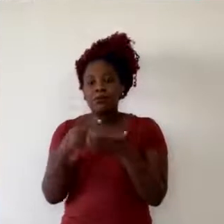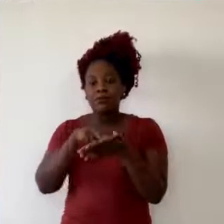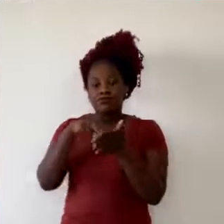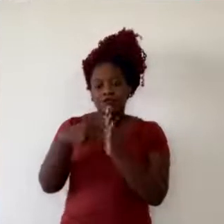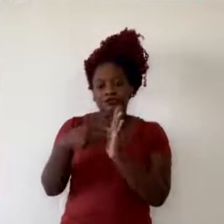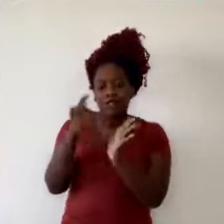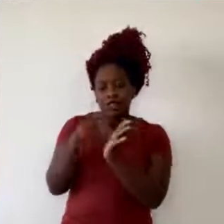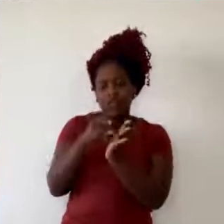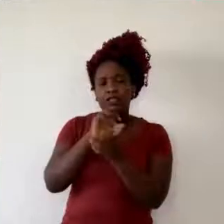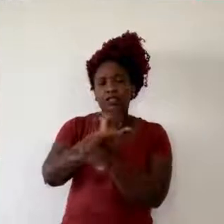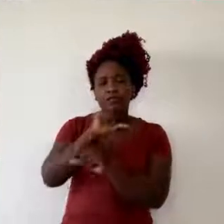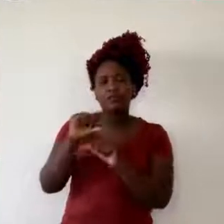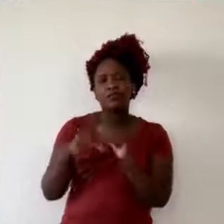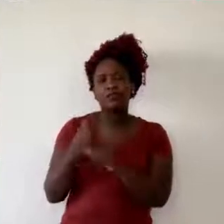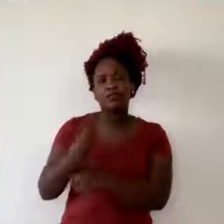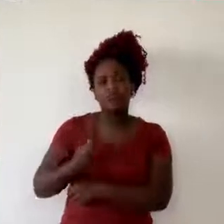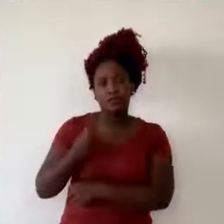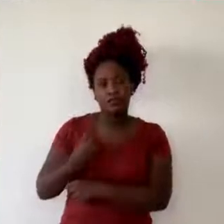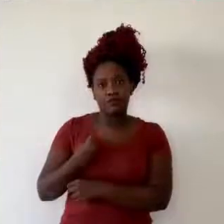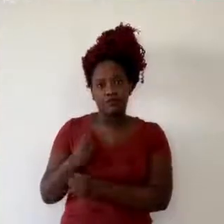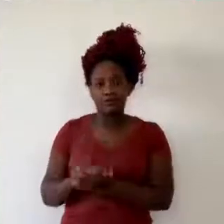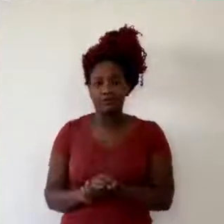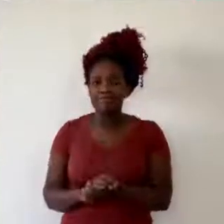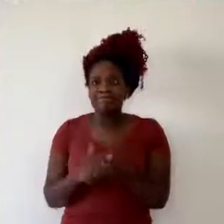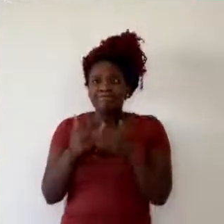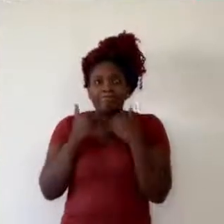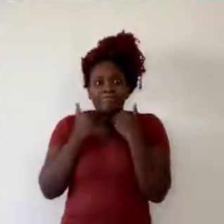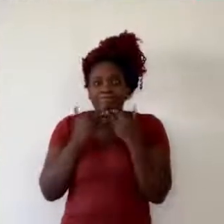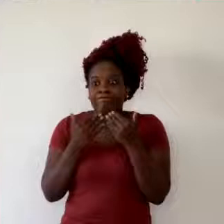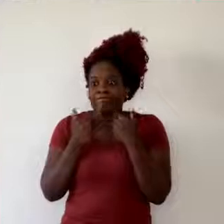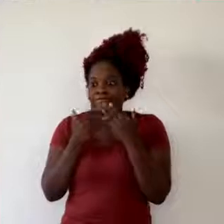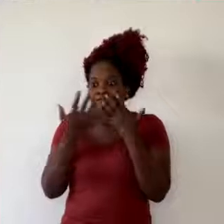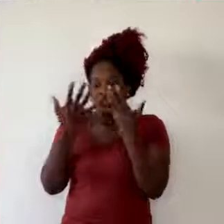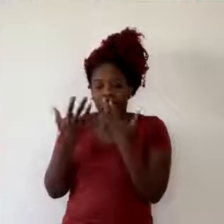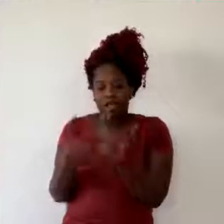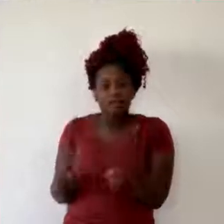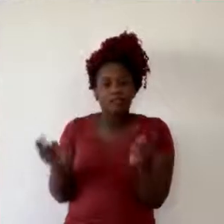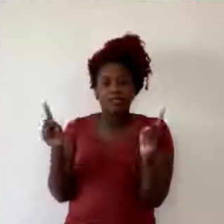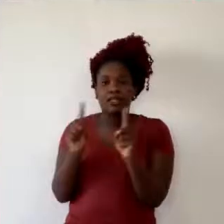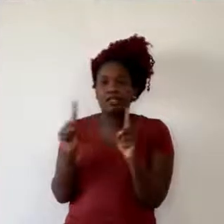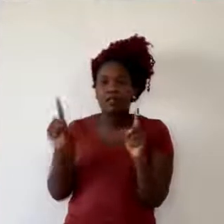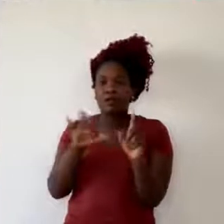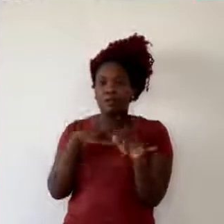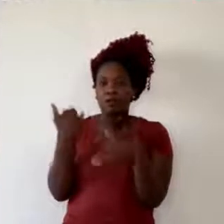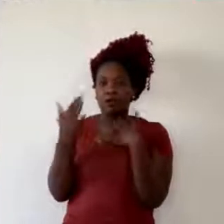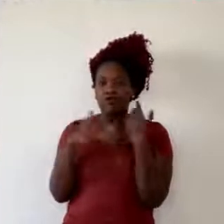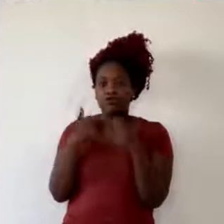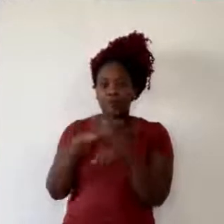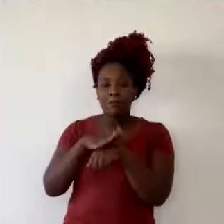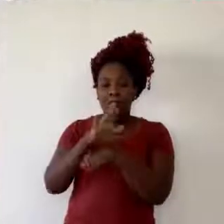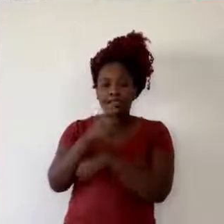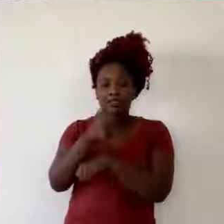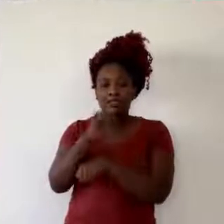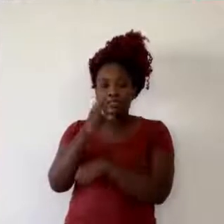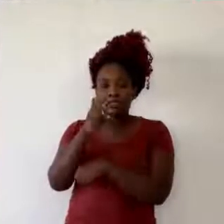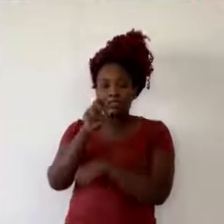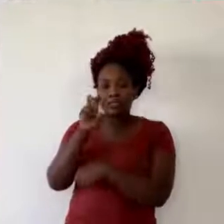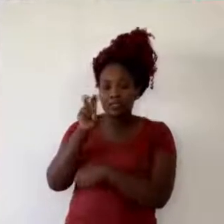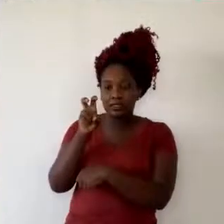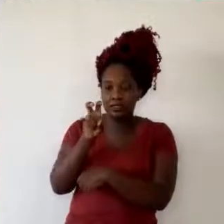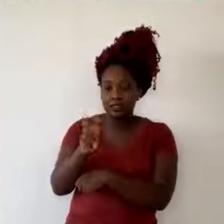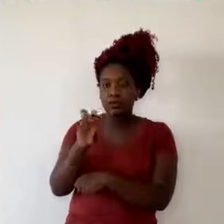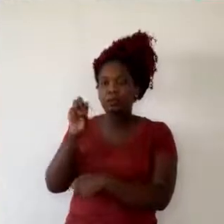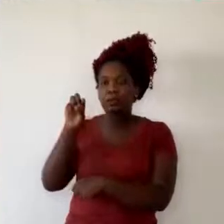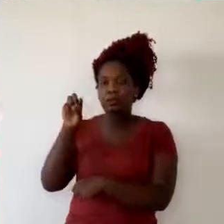significant concrete processes in the lives of people, we may no longer accept the deaths